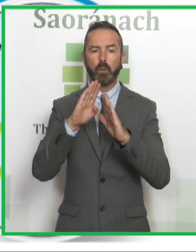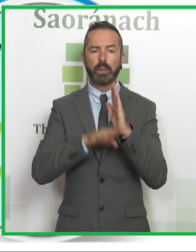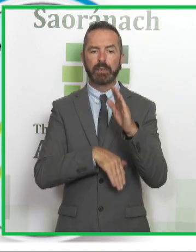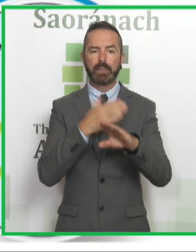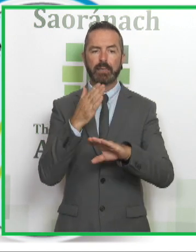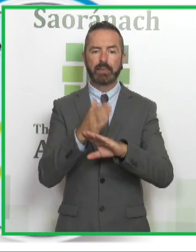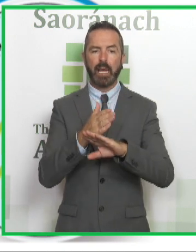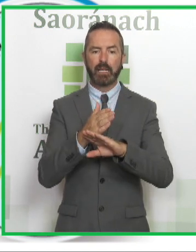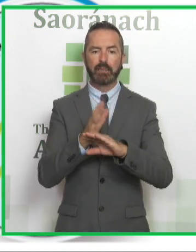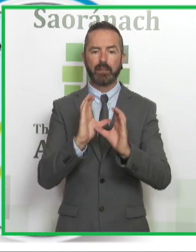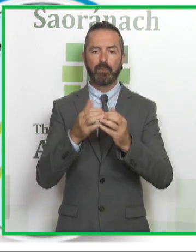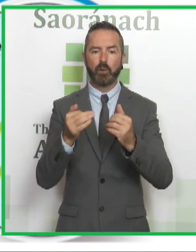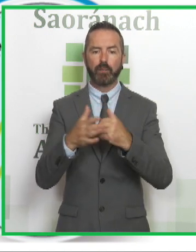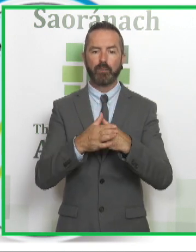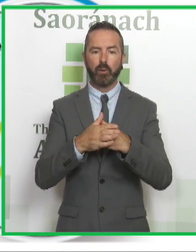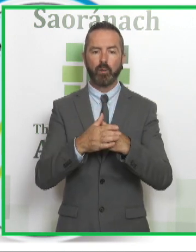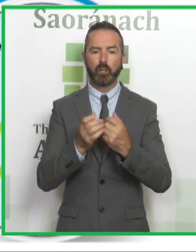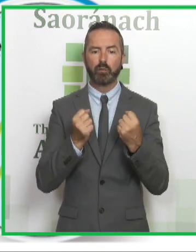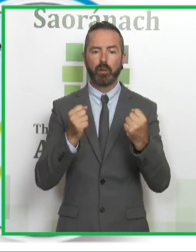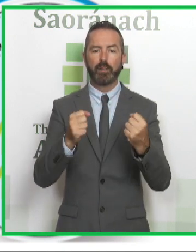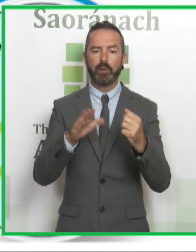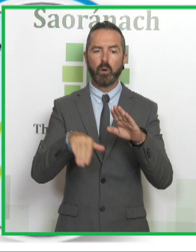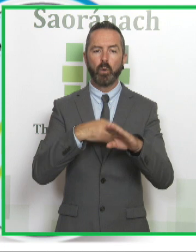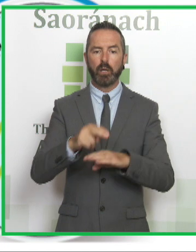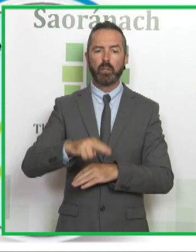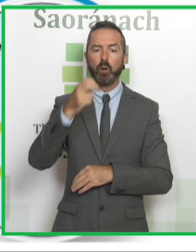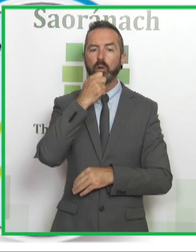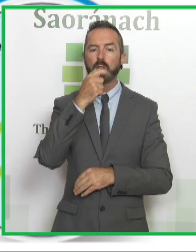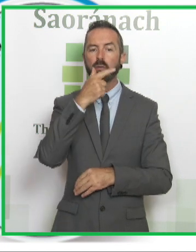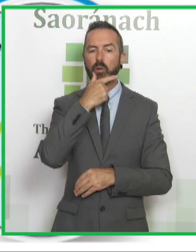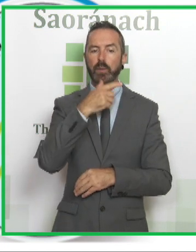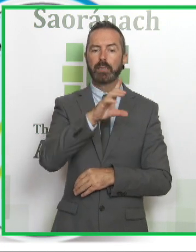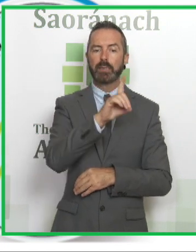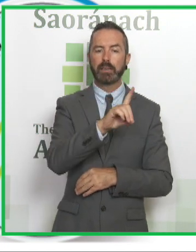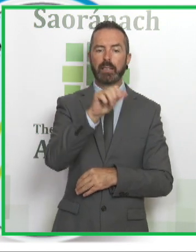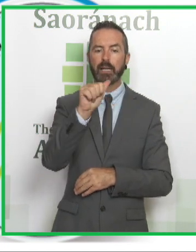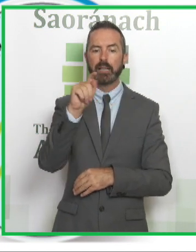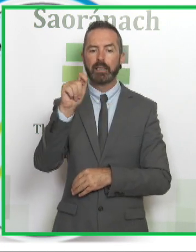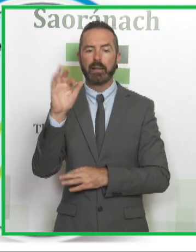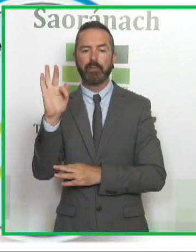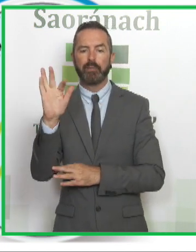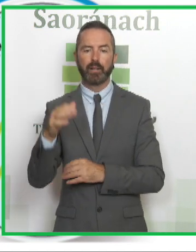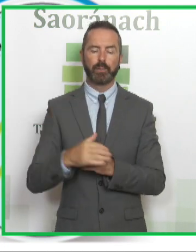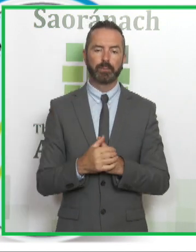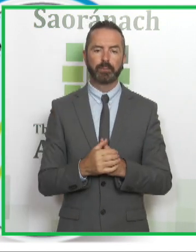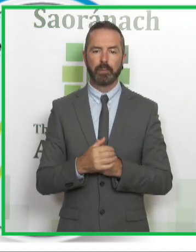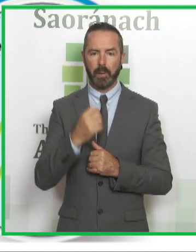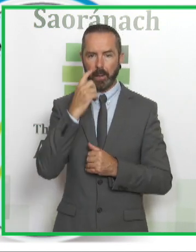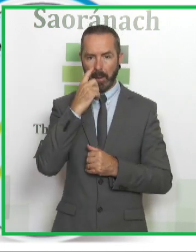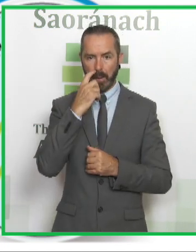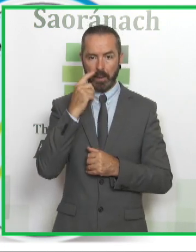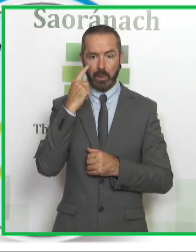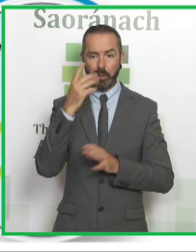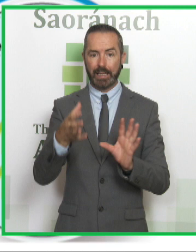for Drive project is North Dublin Regional Drug and Alcohol Task Force. You can see there the link there